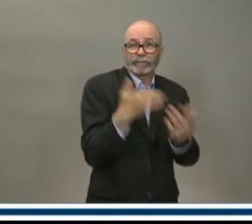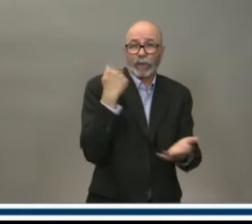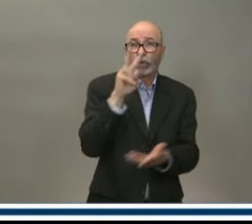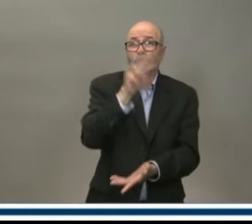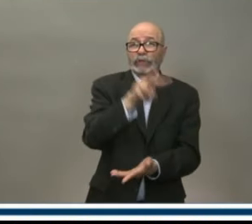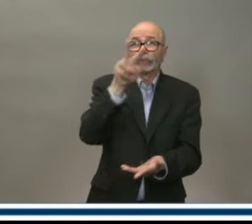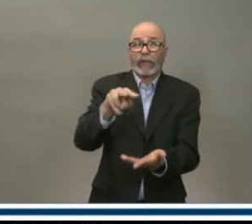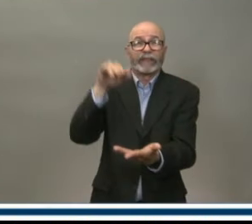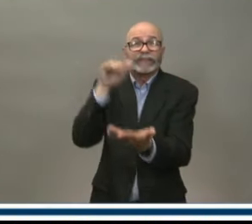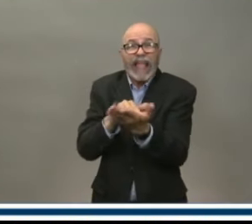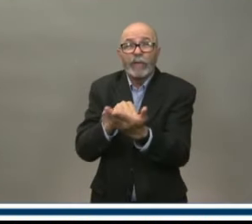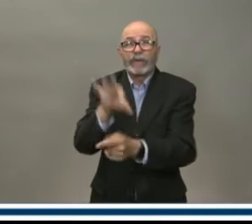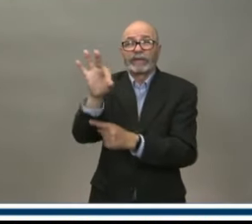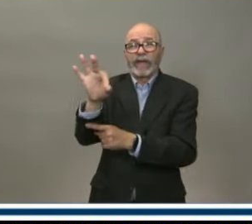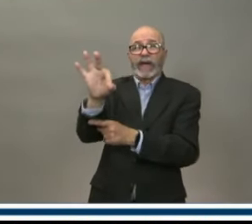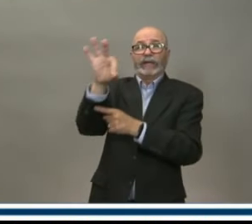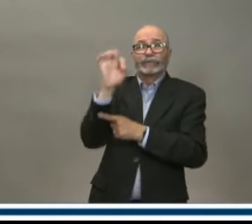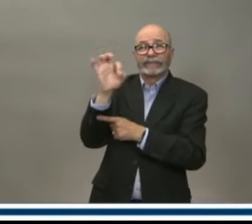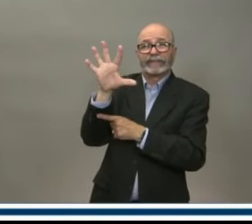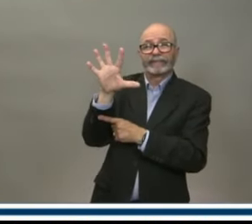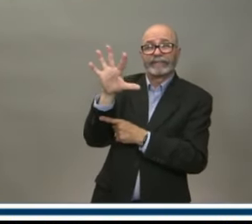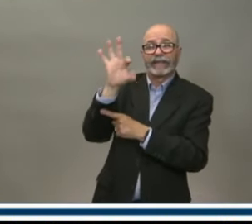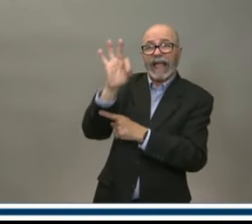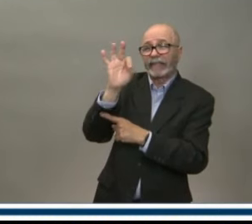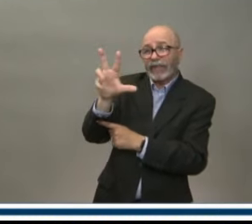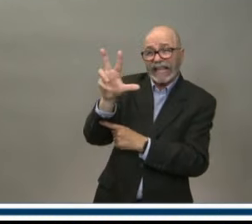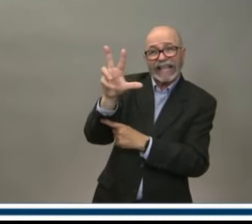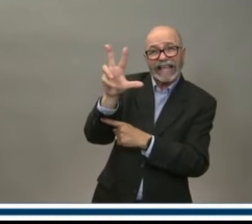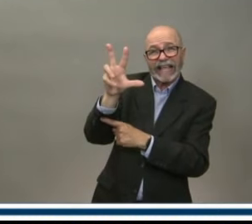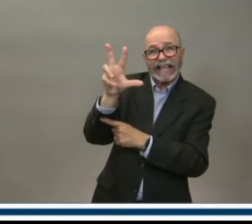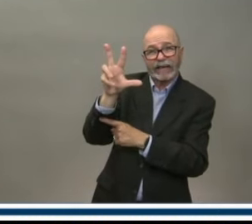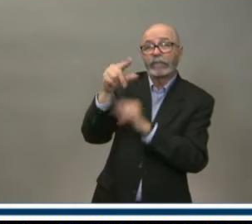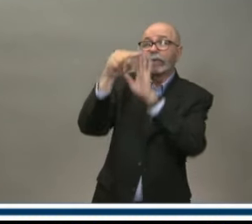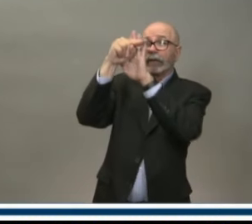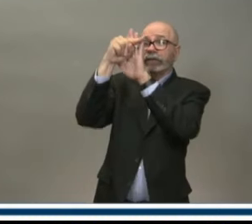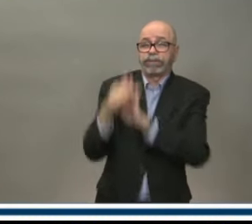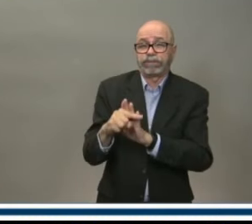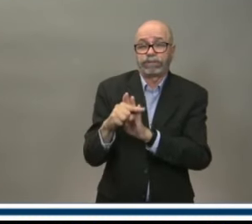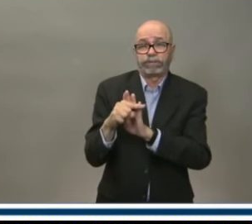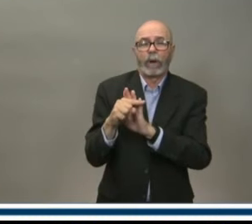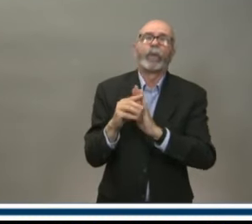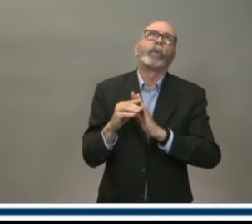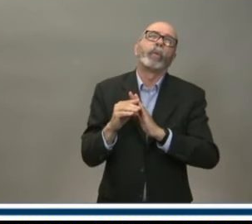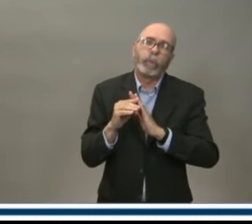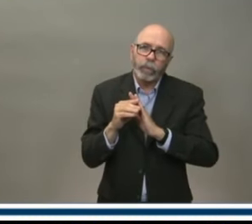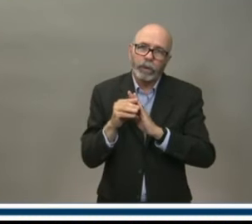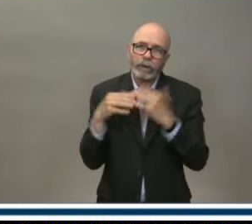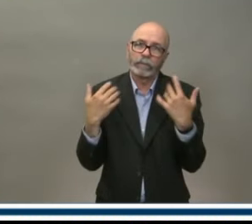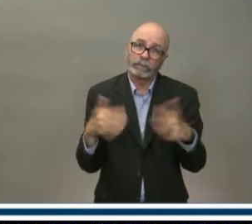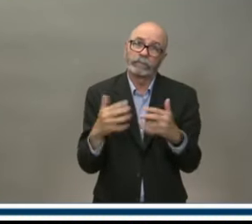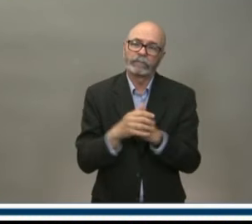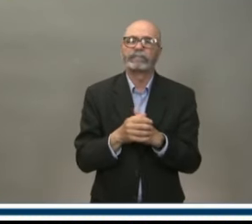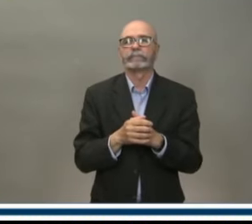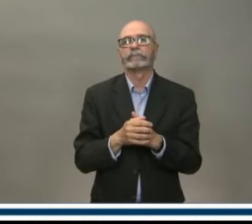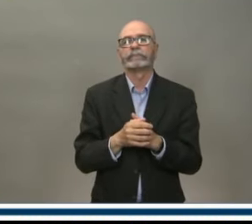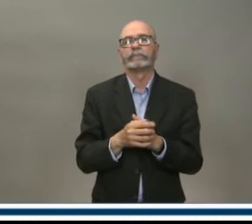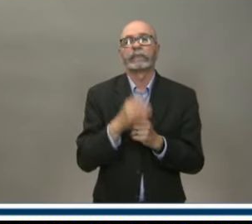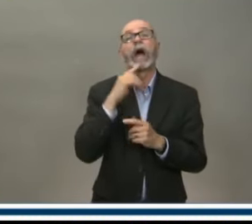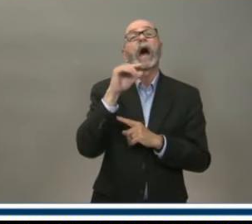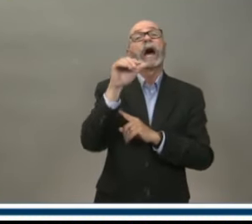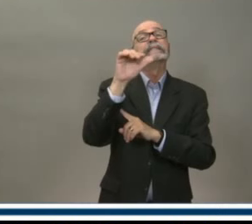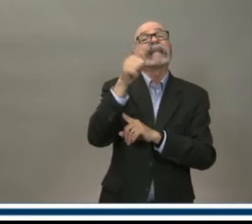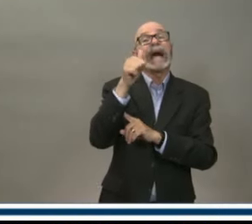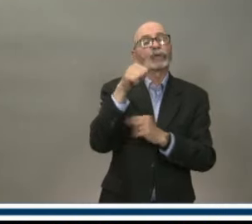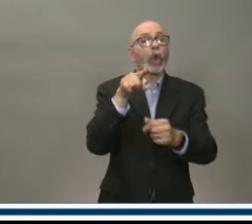22,993 Nova Scotians who have had negative test results. And we have 10 long-term care facilities